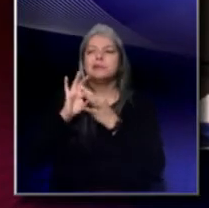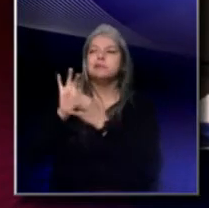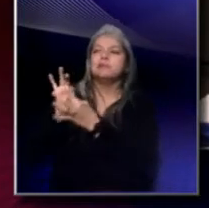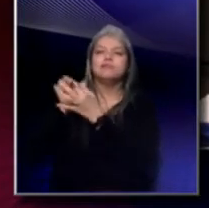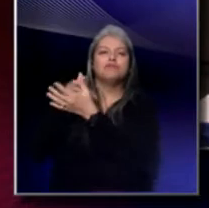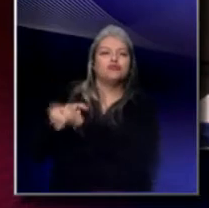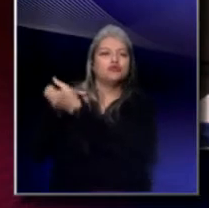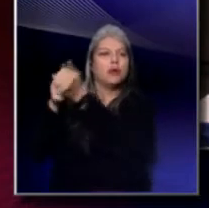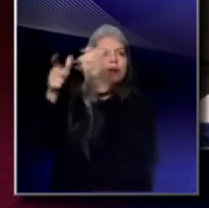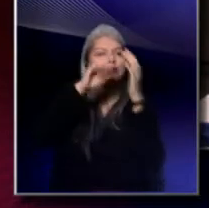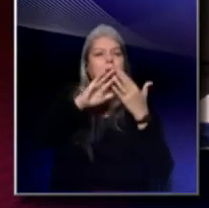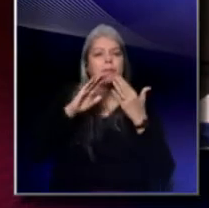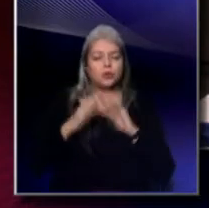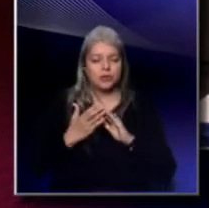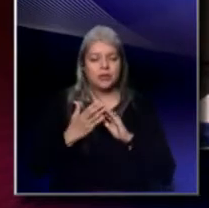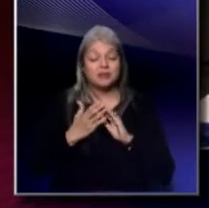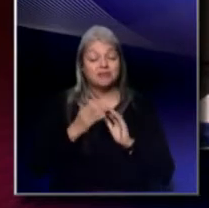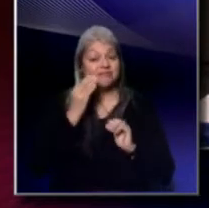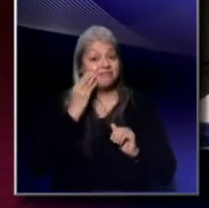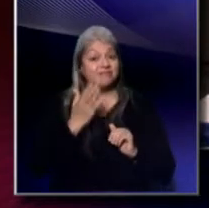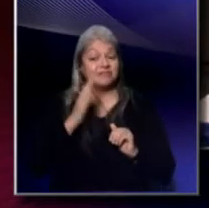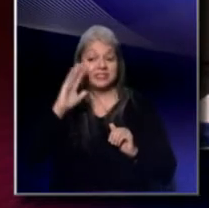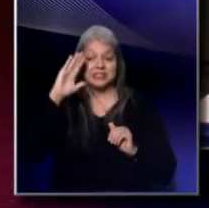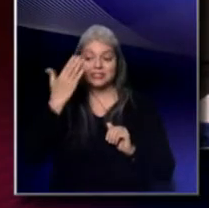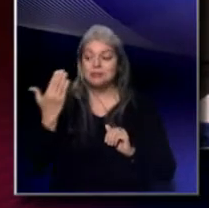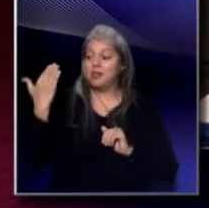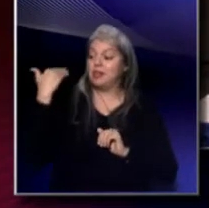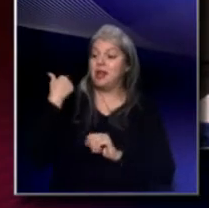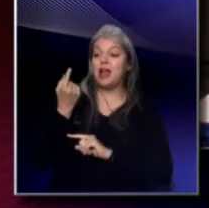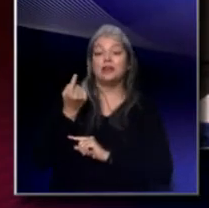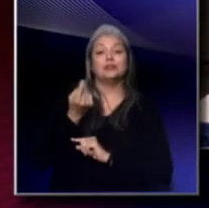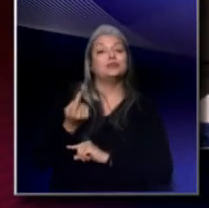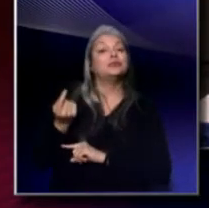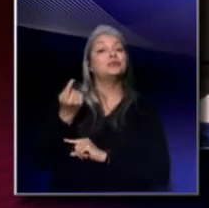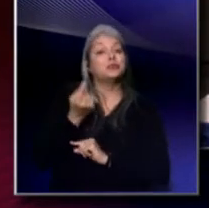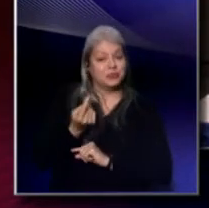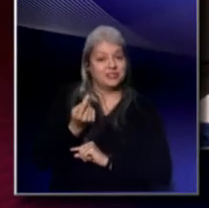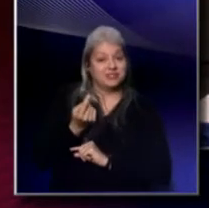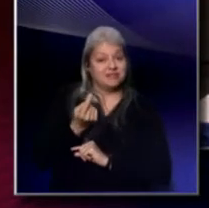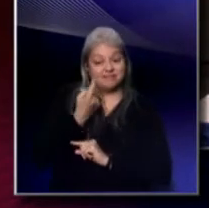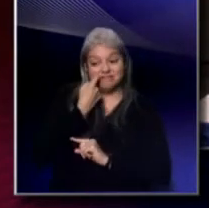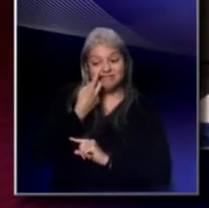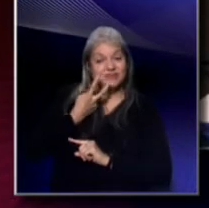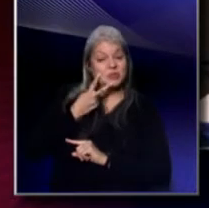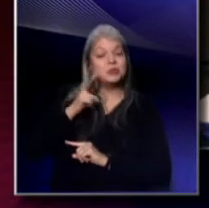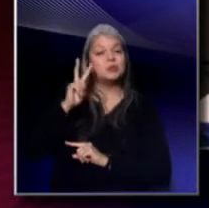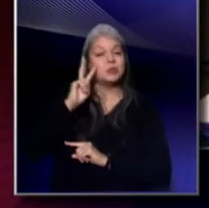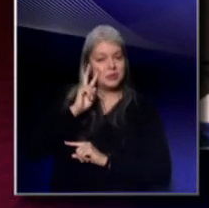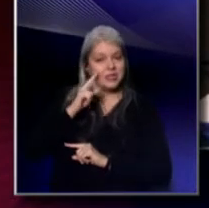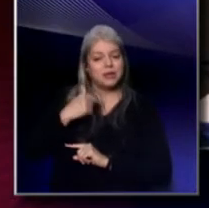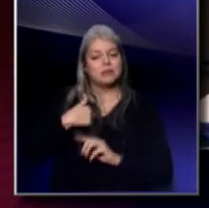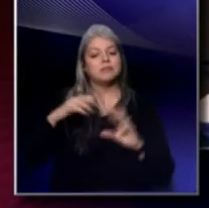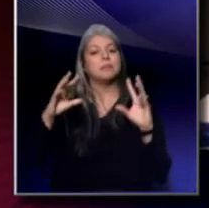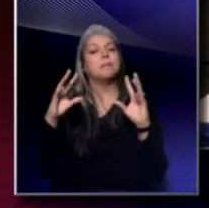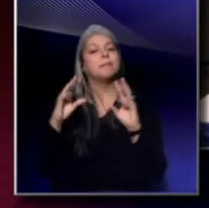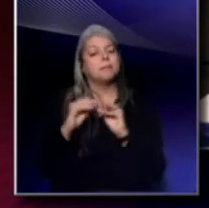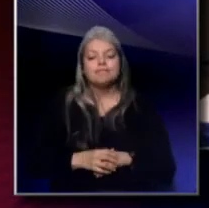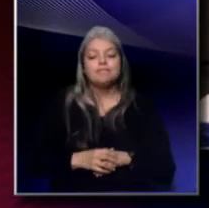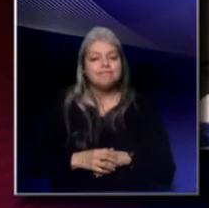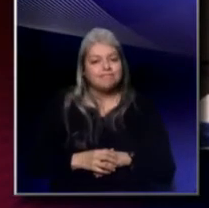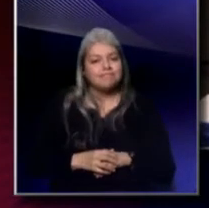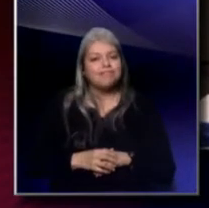relationships. Well, it turns out last Tuesday, just 2 days ago, I had a meeting here